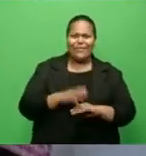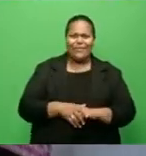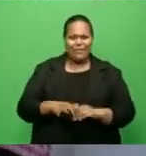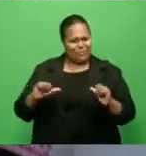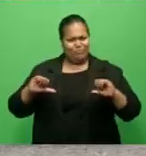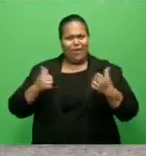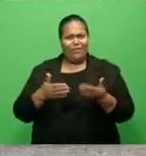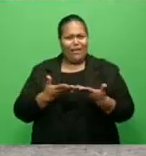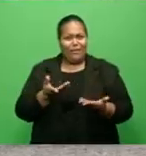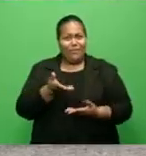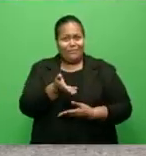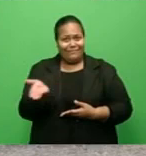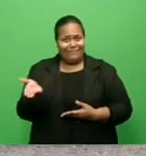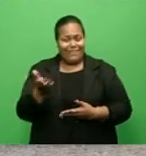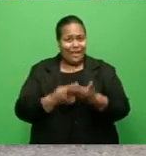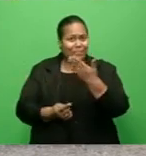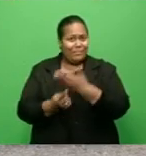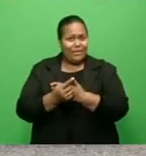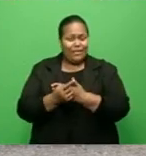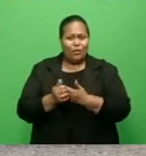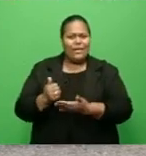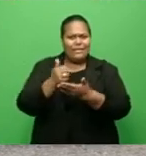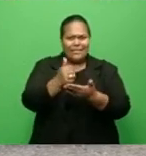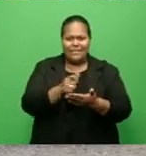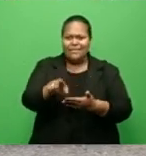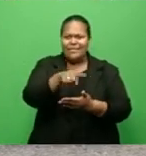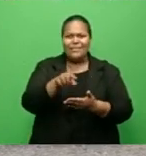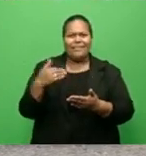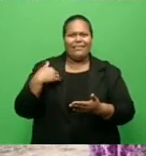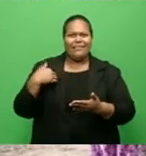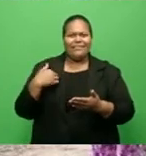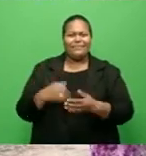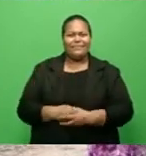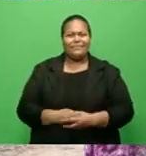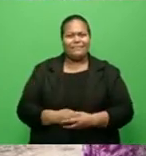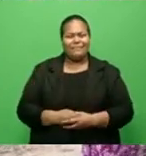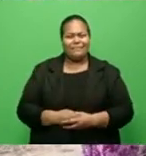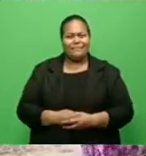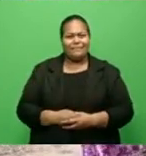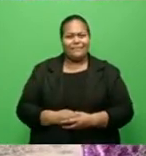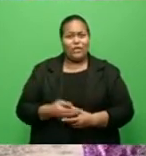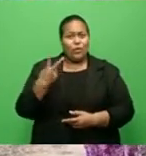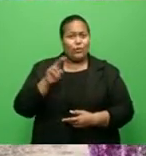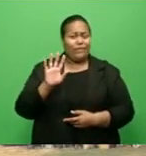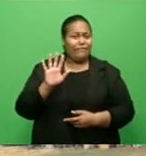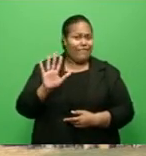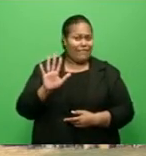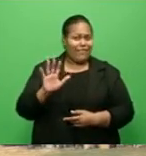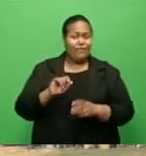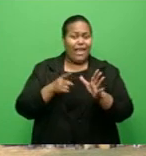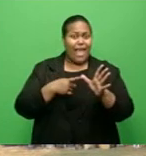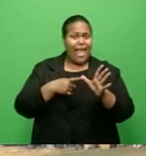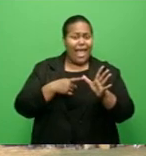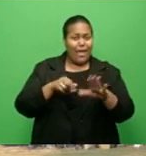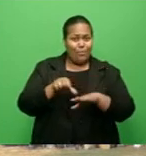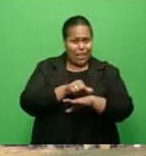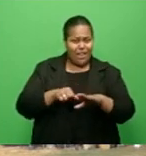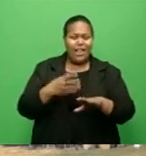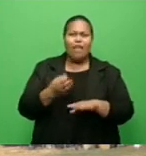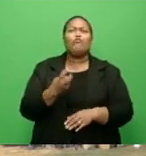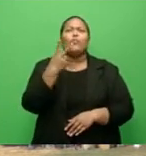concept, and that was to reach out to the community and help them. Finau says that he still cannot believe how far Vot City has